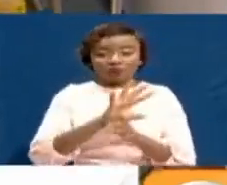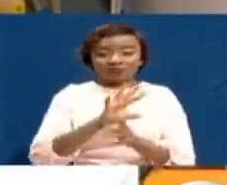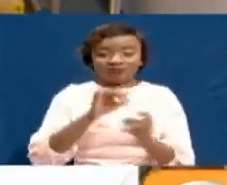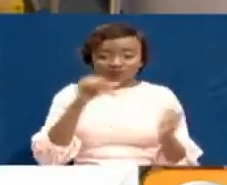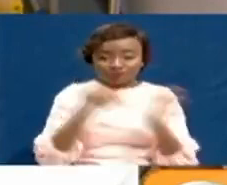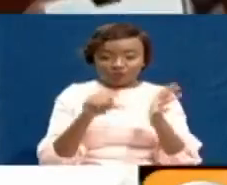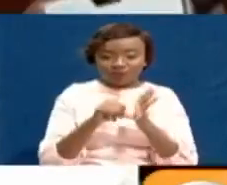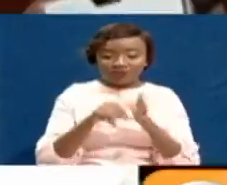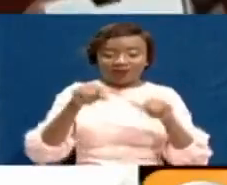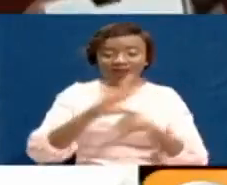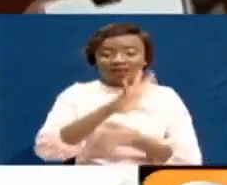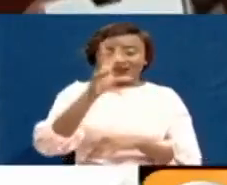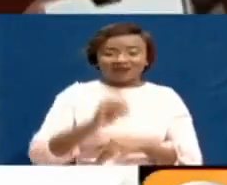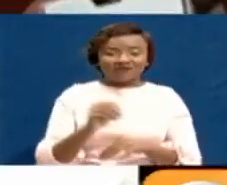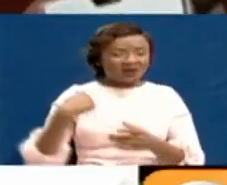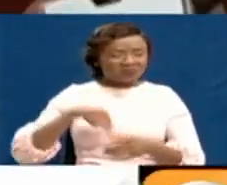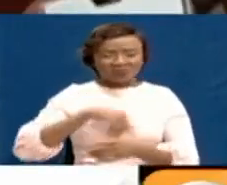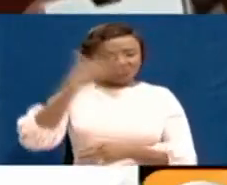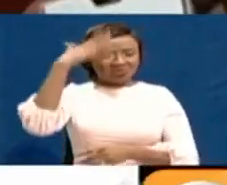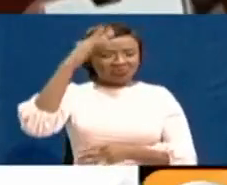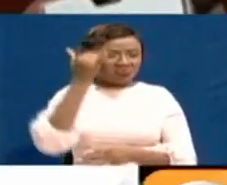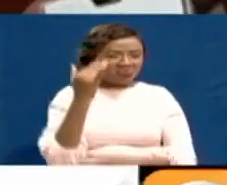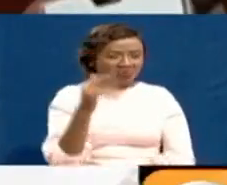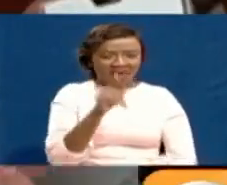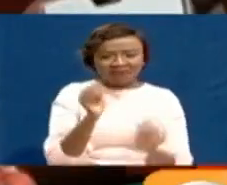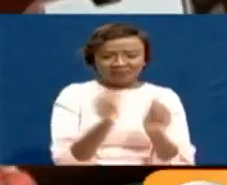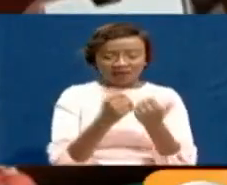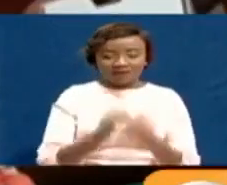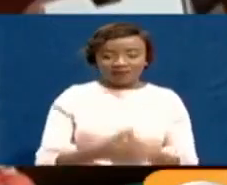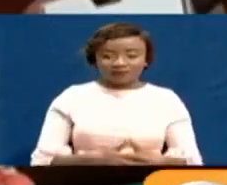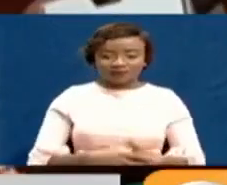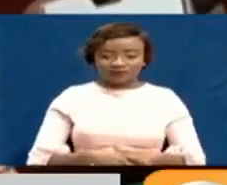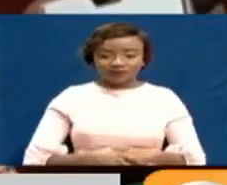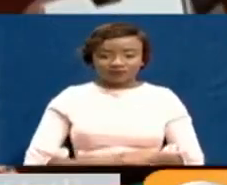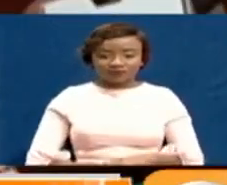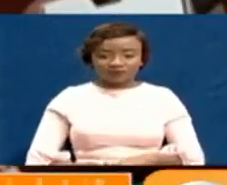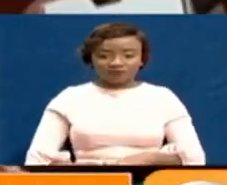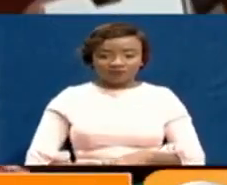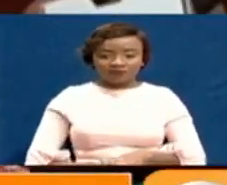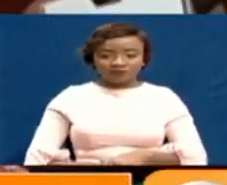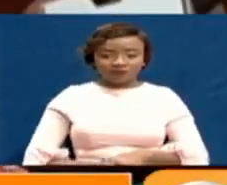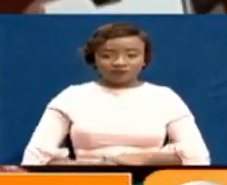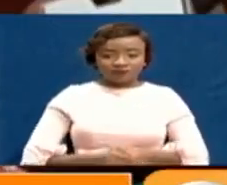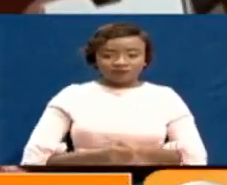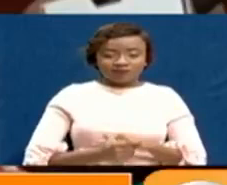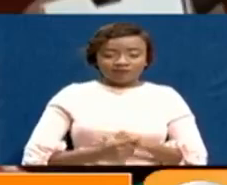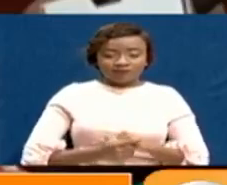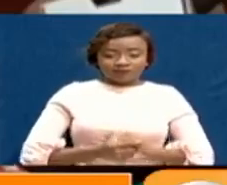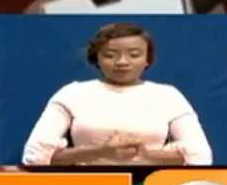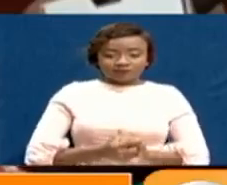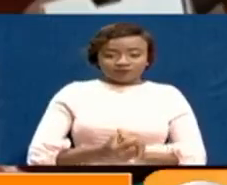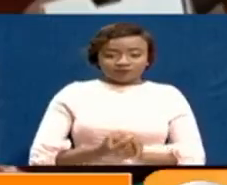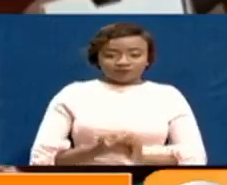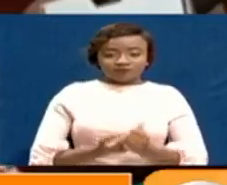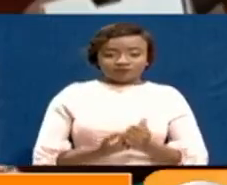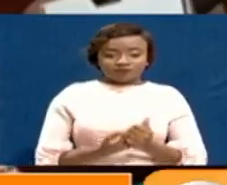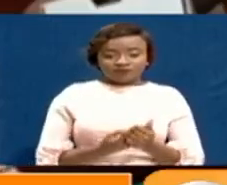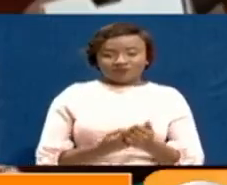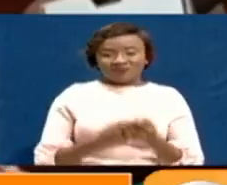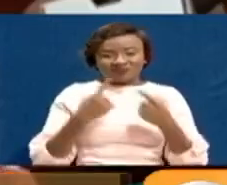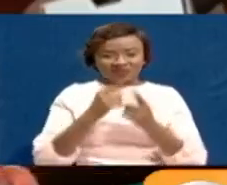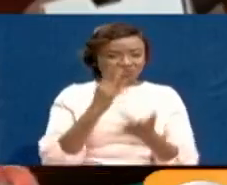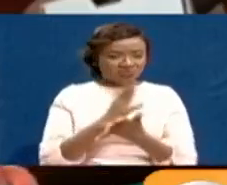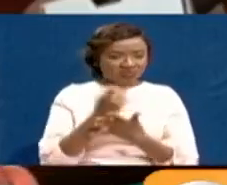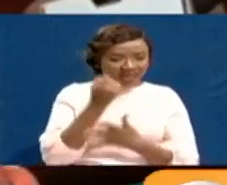really knows why. We may only speculate, but the truth where as to why there are more infections in